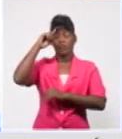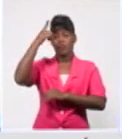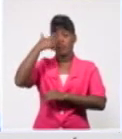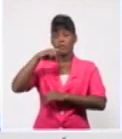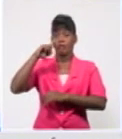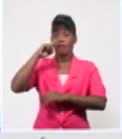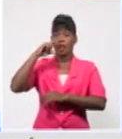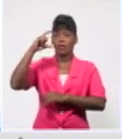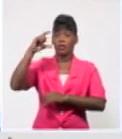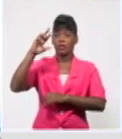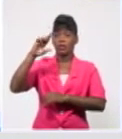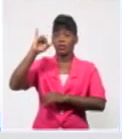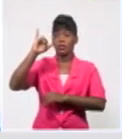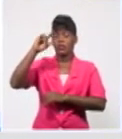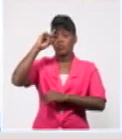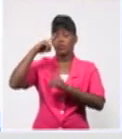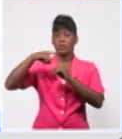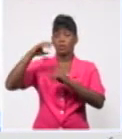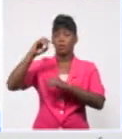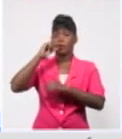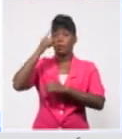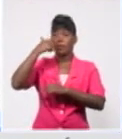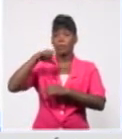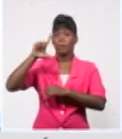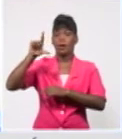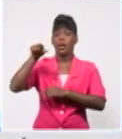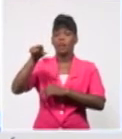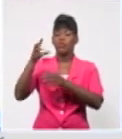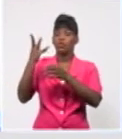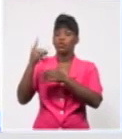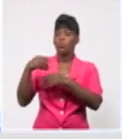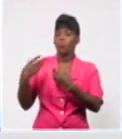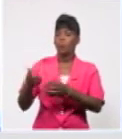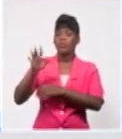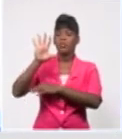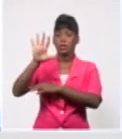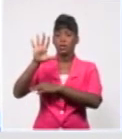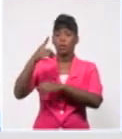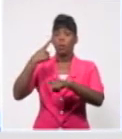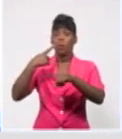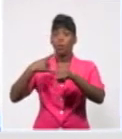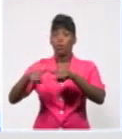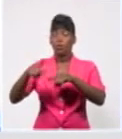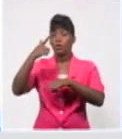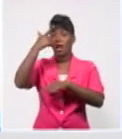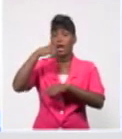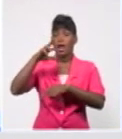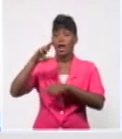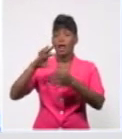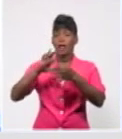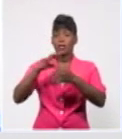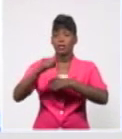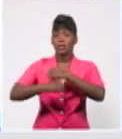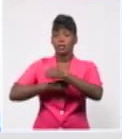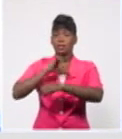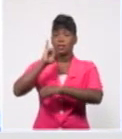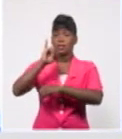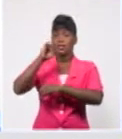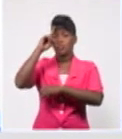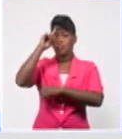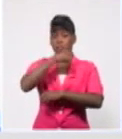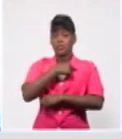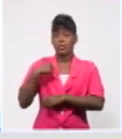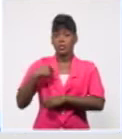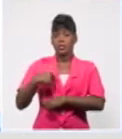to San Cristobal and Alquizar, 2 cases to Candelaria, and 1 case each to Mariel and Caimito